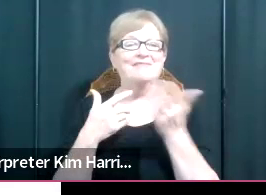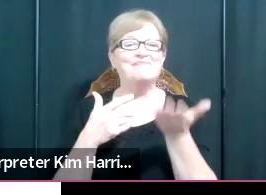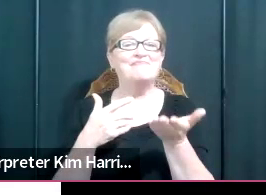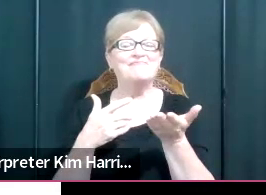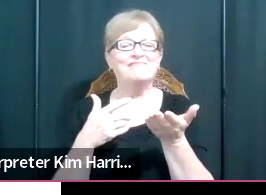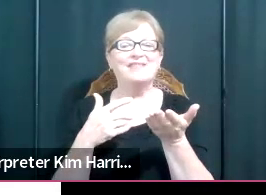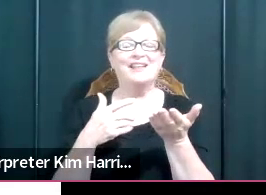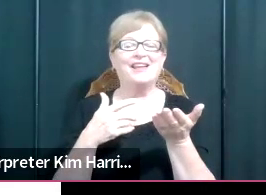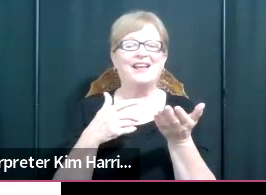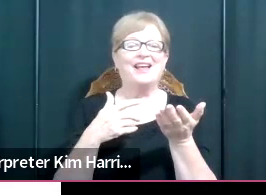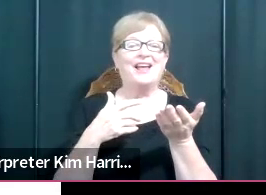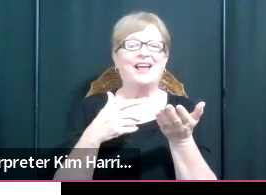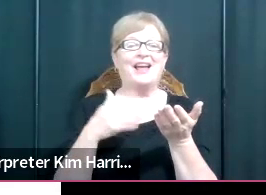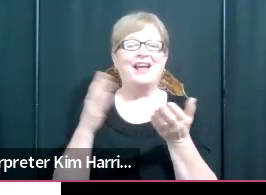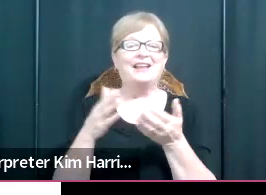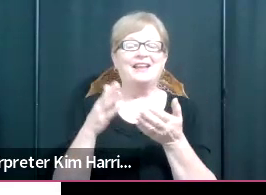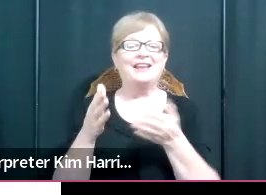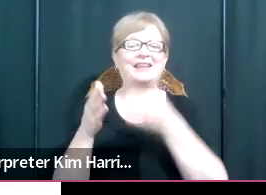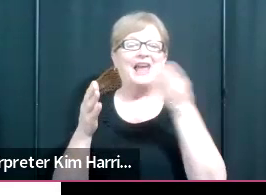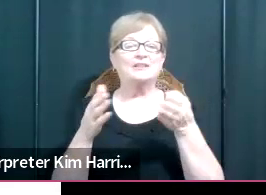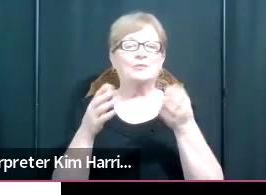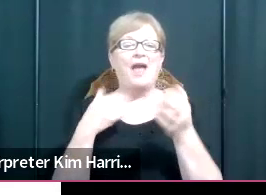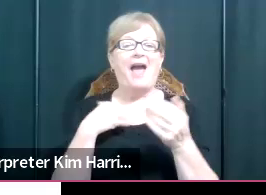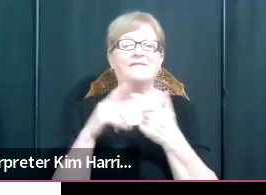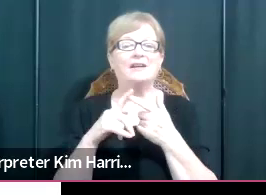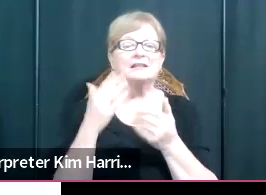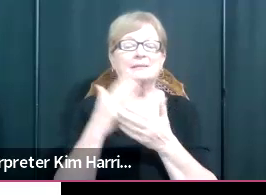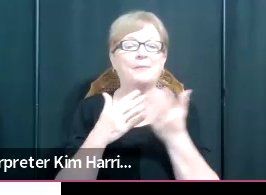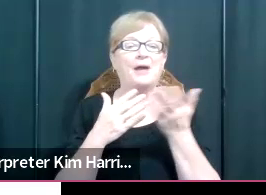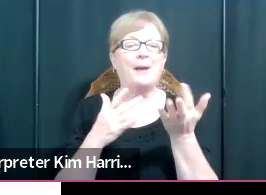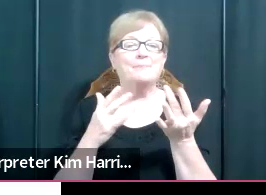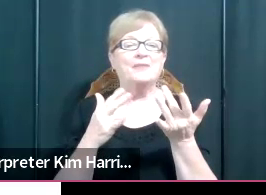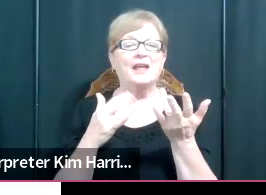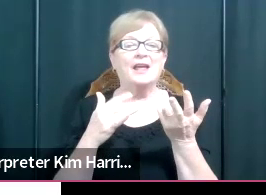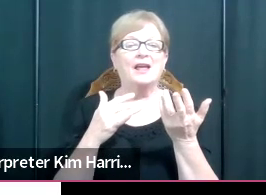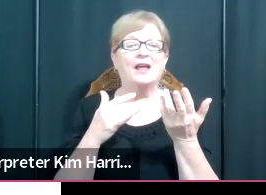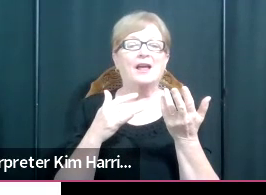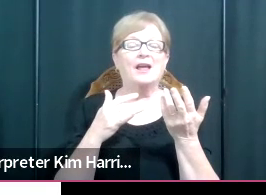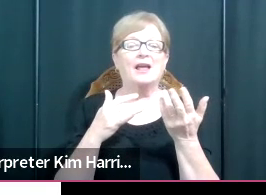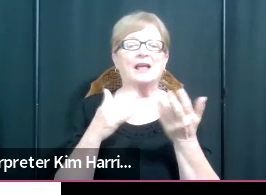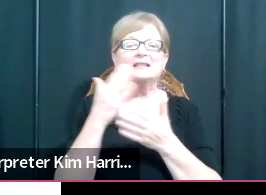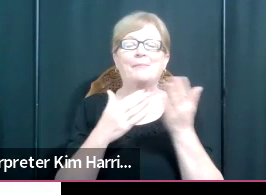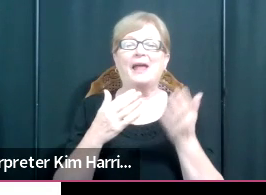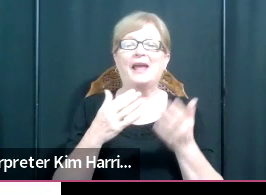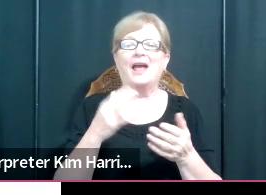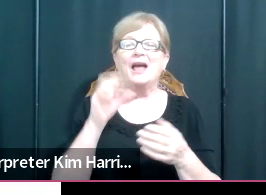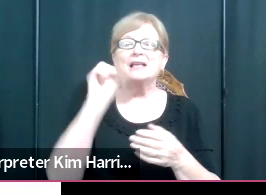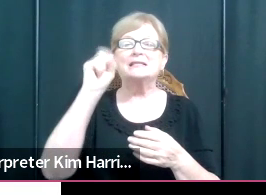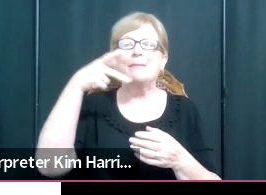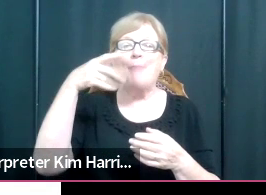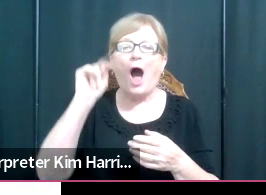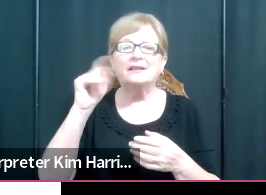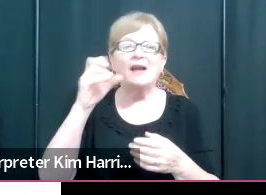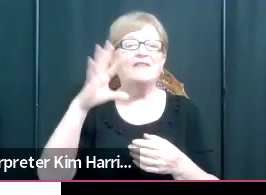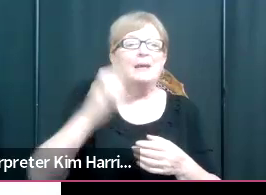right next to that, we have some little spot of emotion people. So they